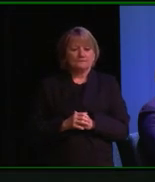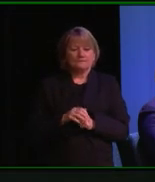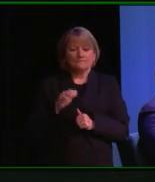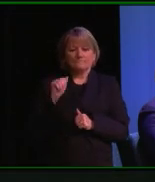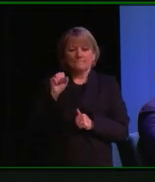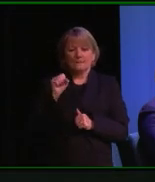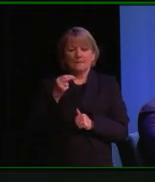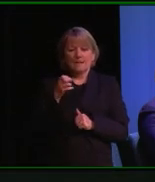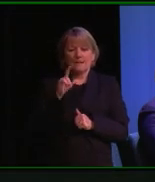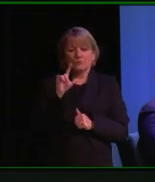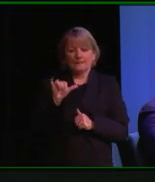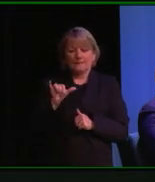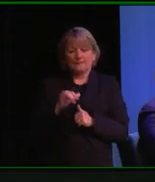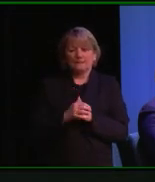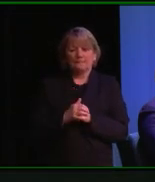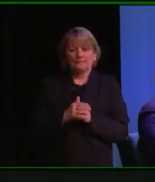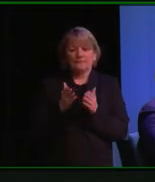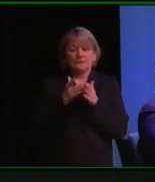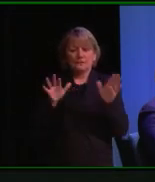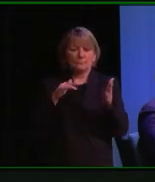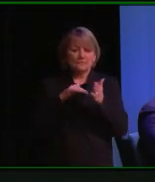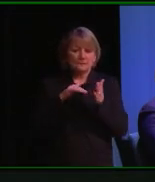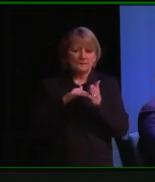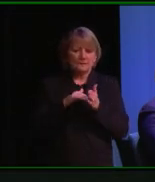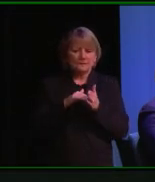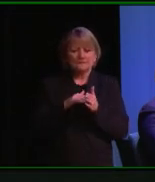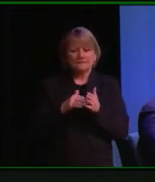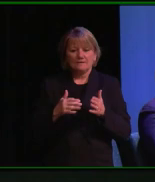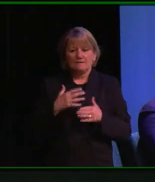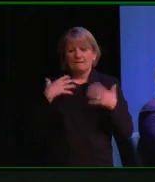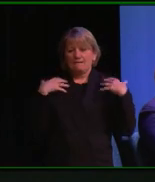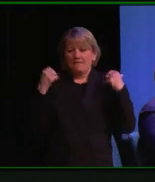Ashley Trenholm, General Studies, Health and Life Sciences.